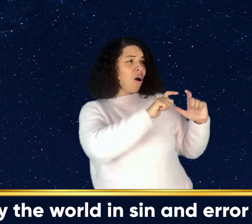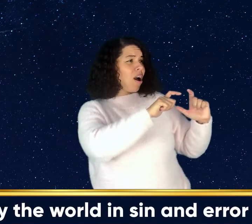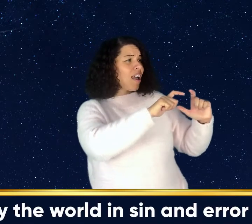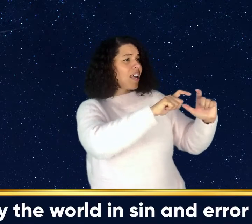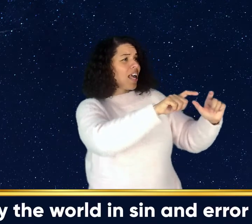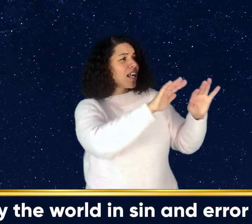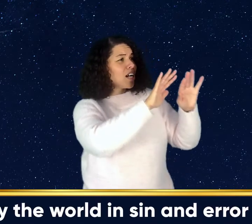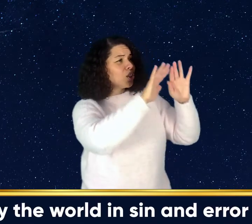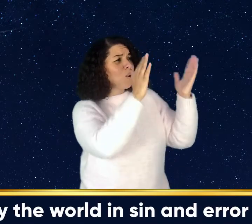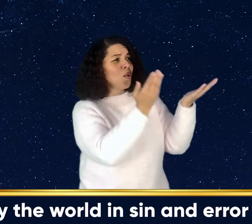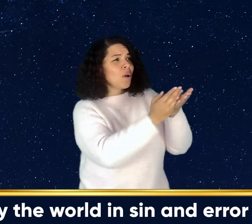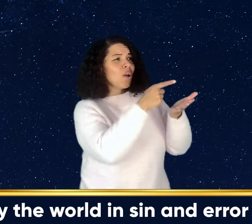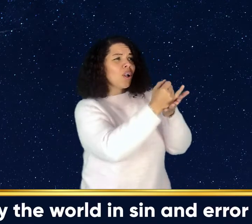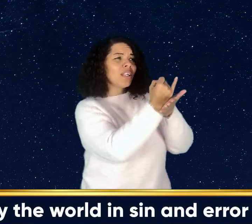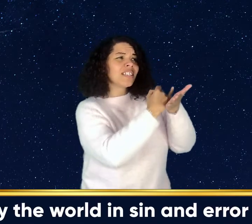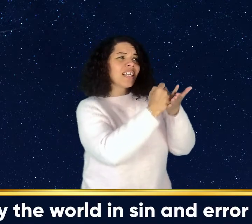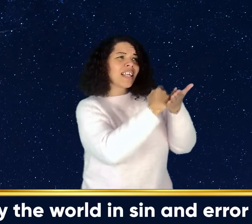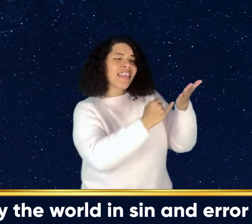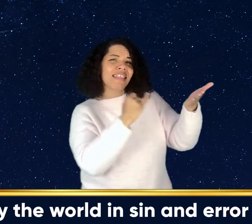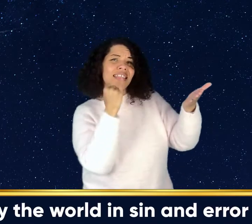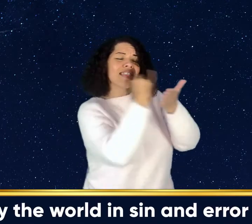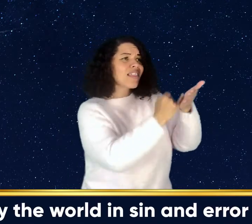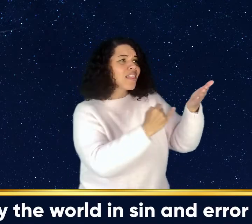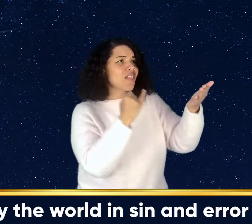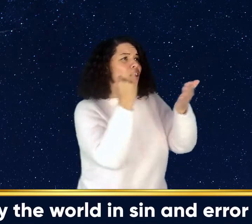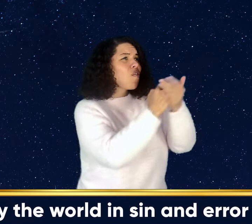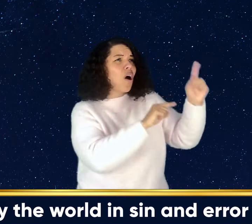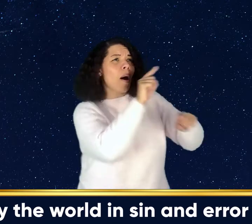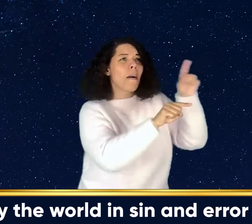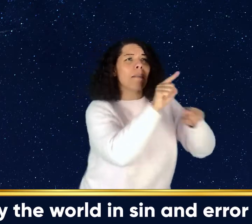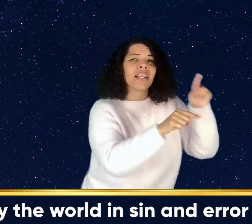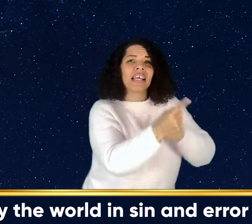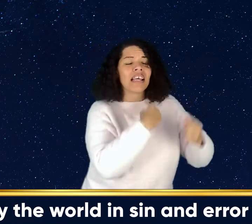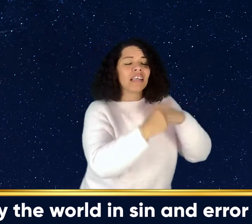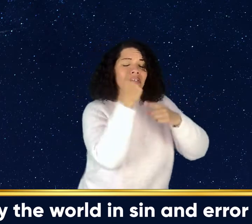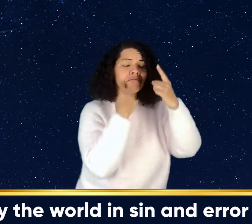birth. Long lay the world in sin and error